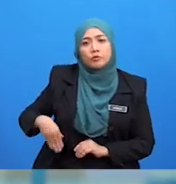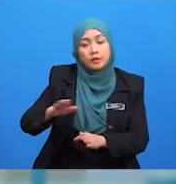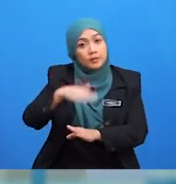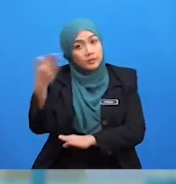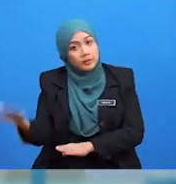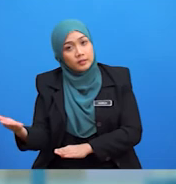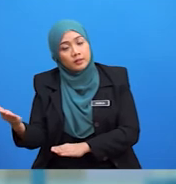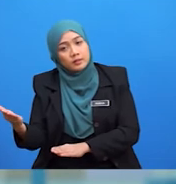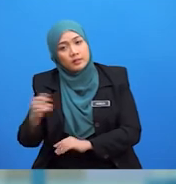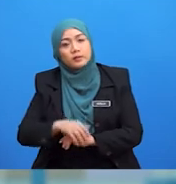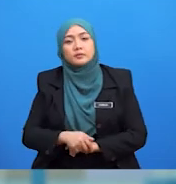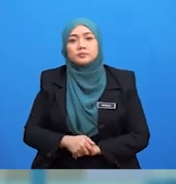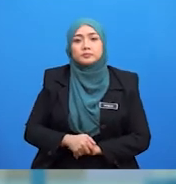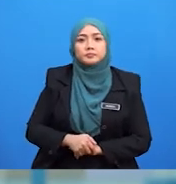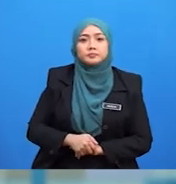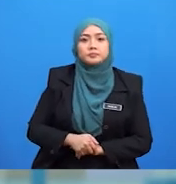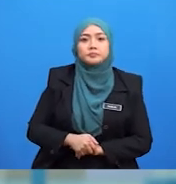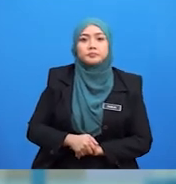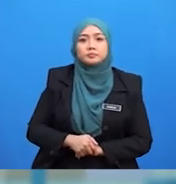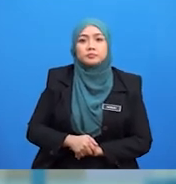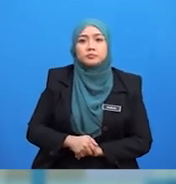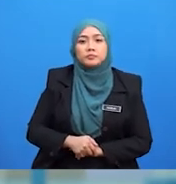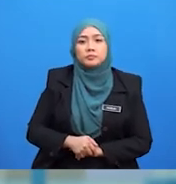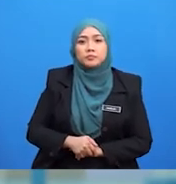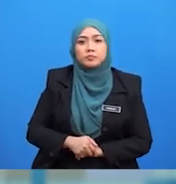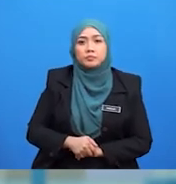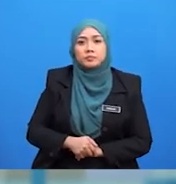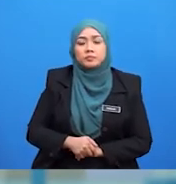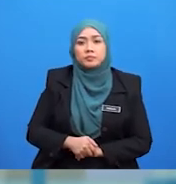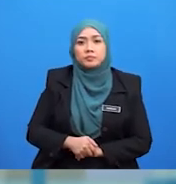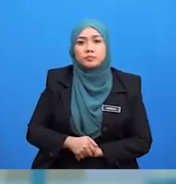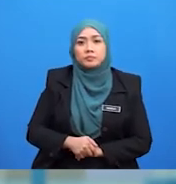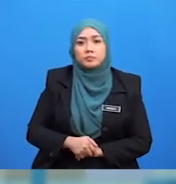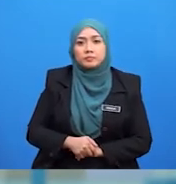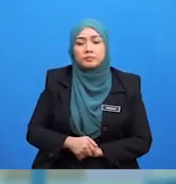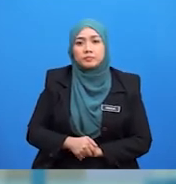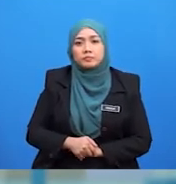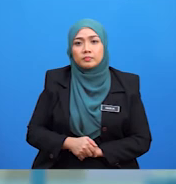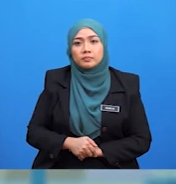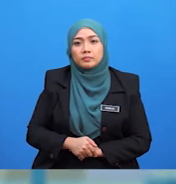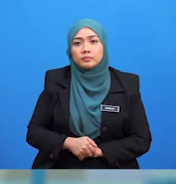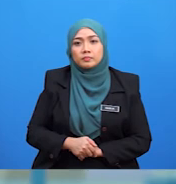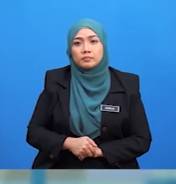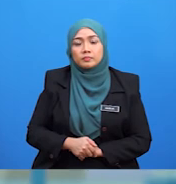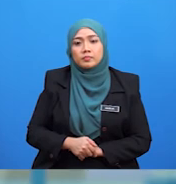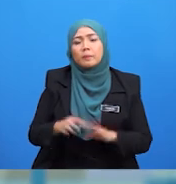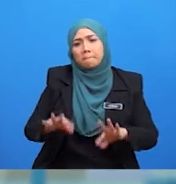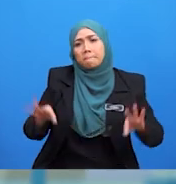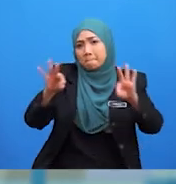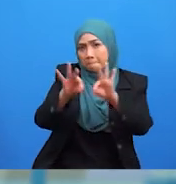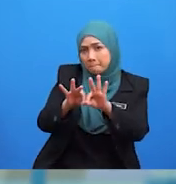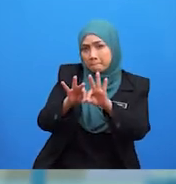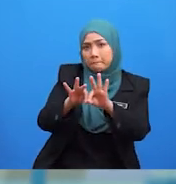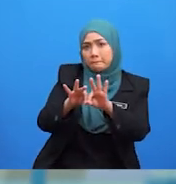episode, I would just like to remind all of you to always stay safe on the road. Most